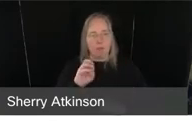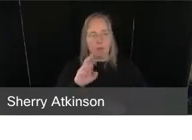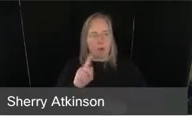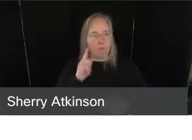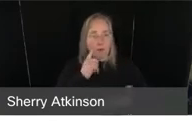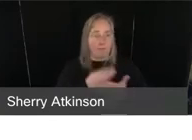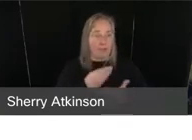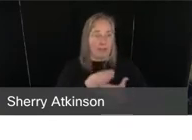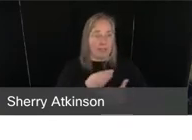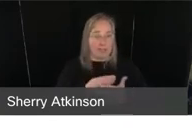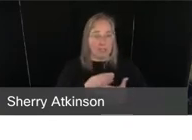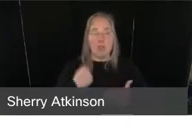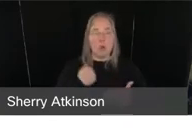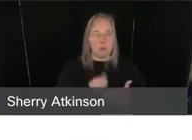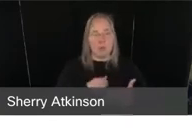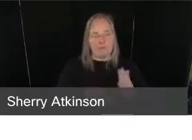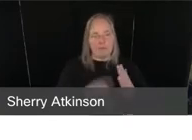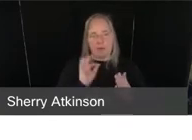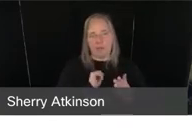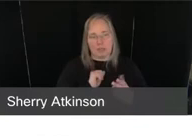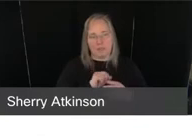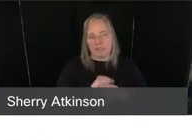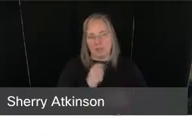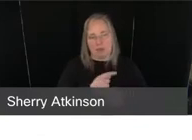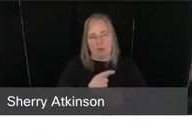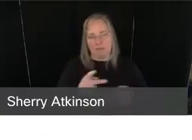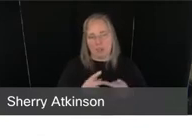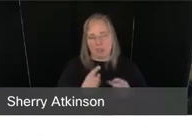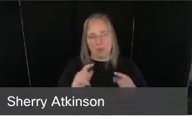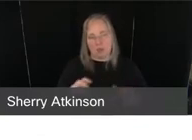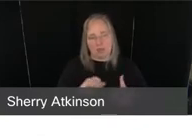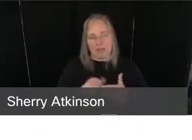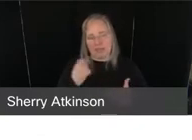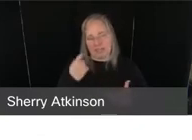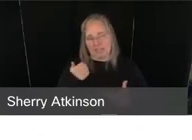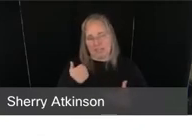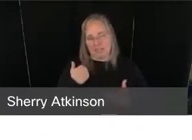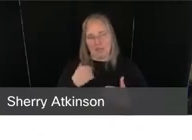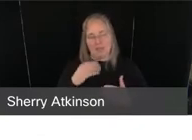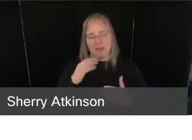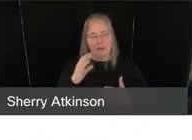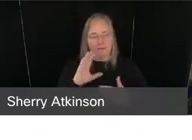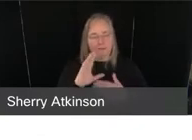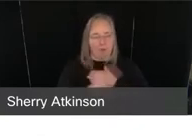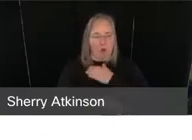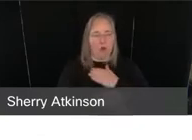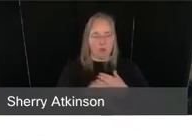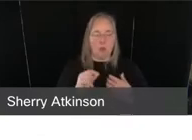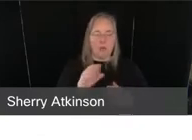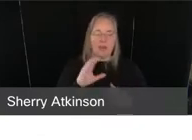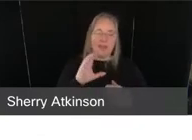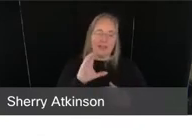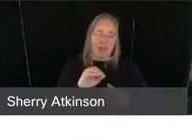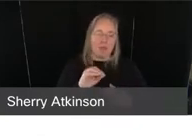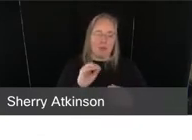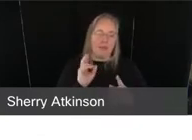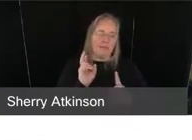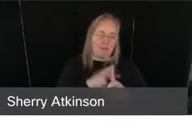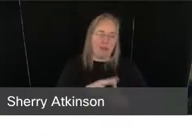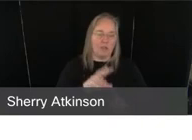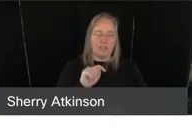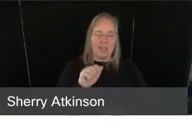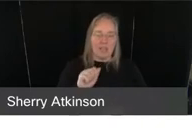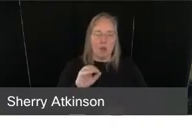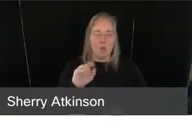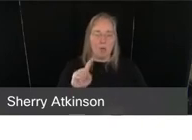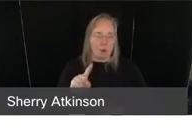position to do that this past fall. So the county filed TA01 FY2021, which is currently going before the county